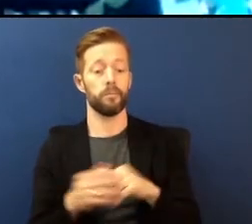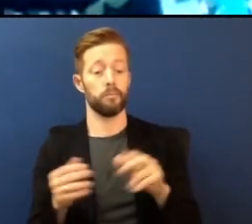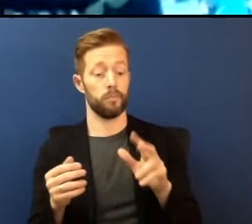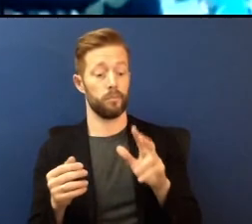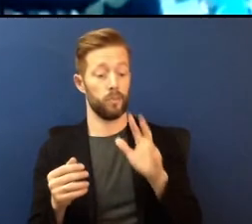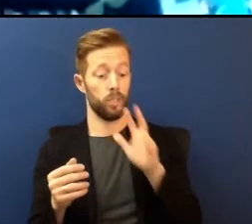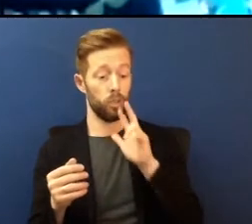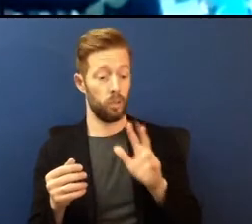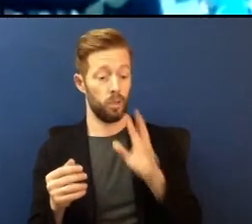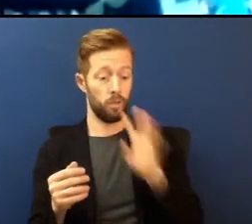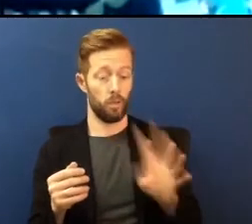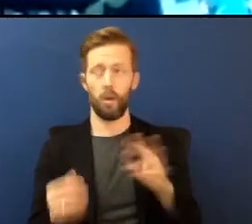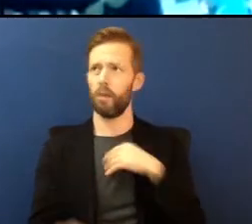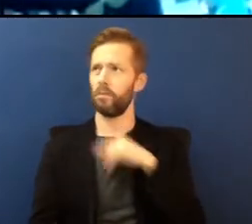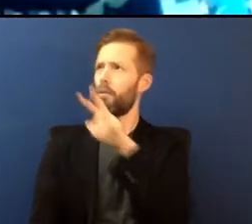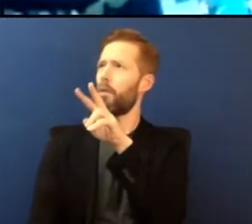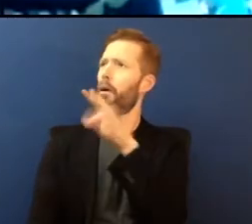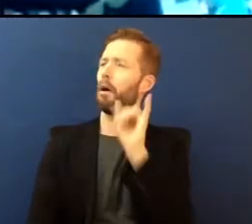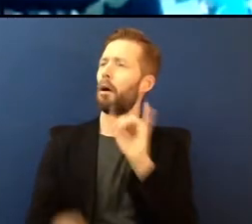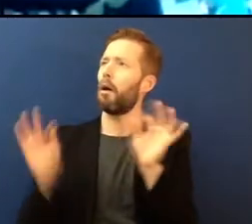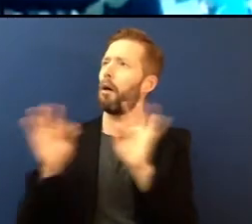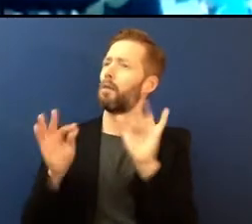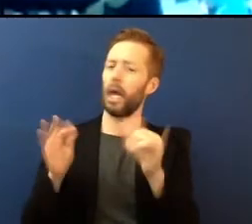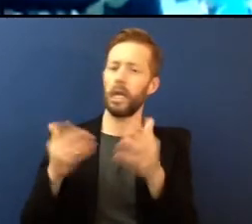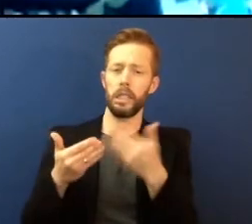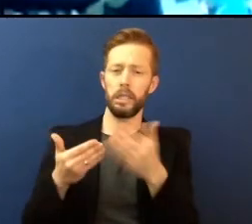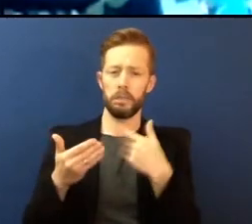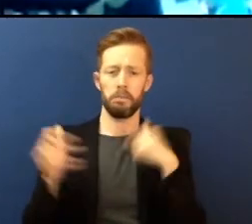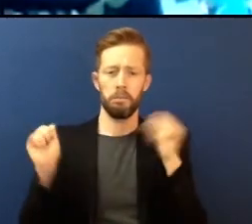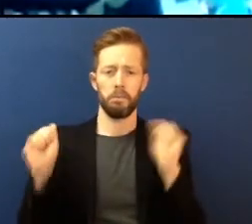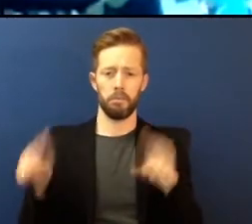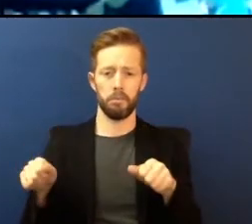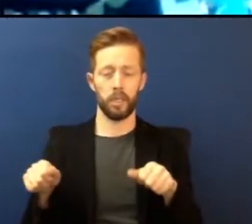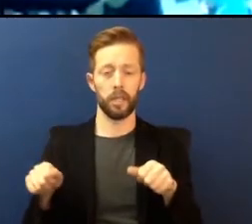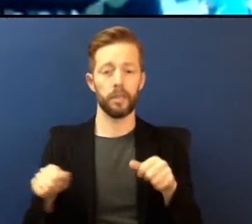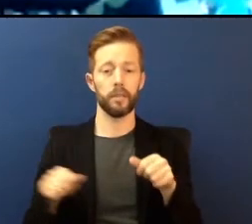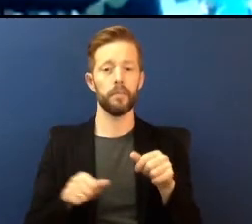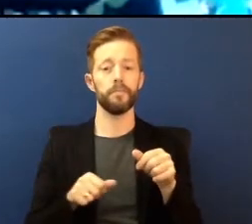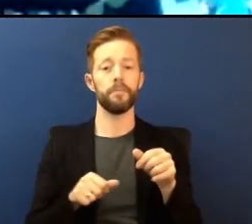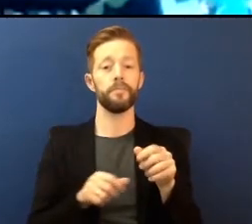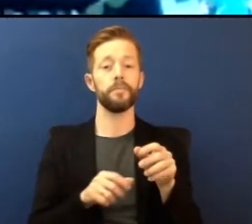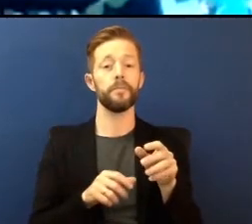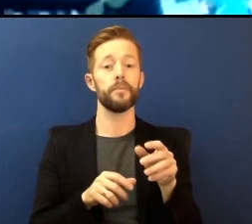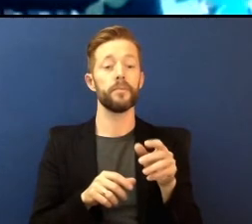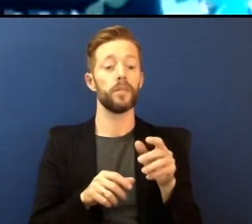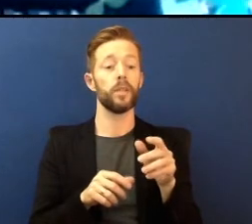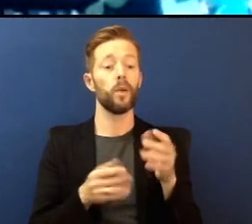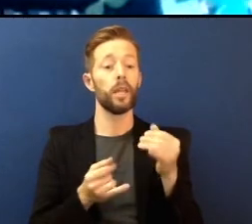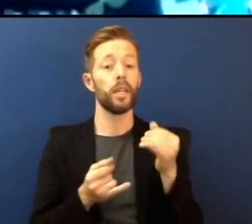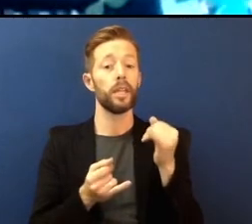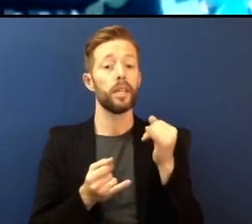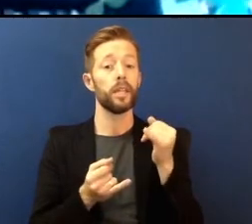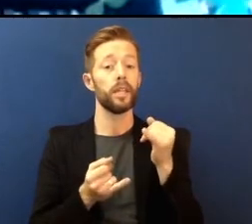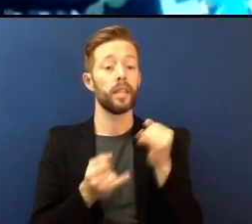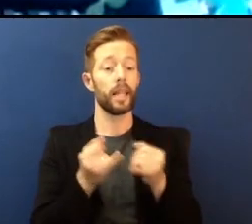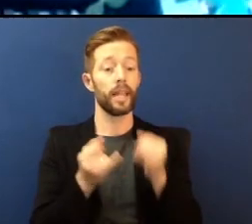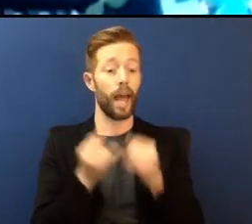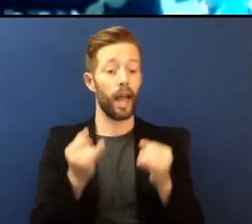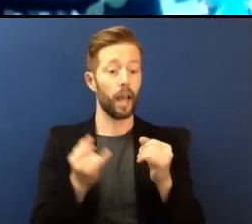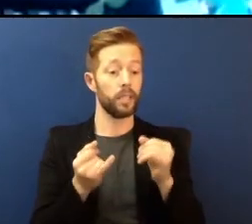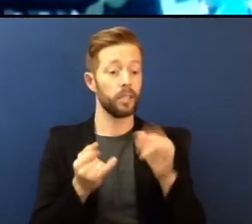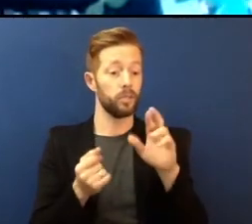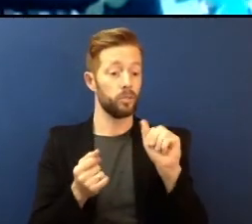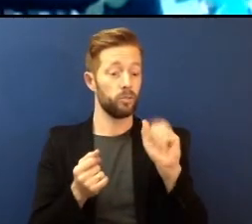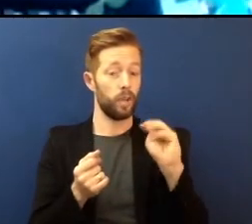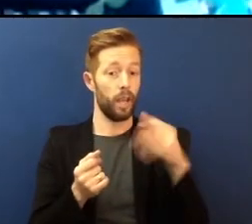the 3 or 4-year-old will look at you and say, oh, well, that's an easy thing to do. They go and take the last ramp